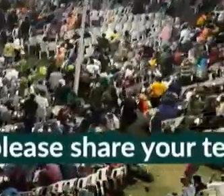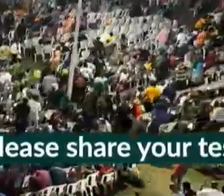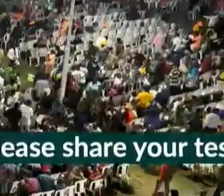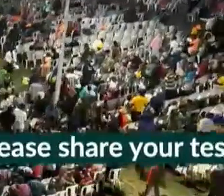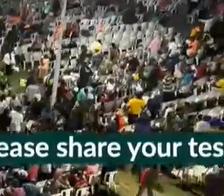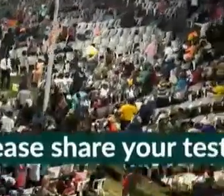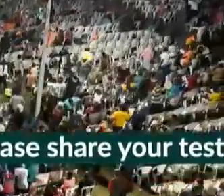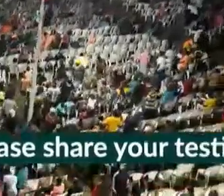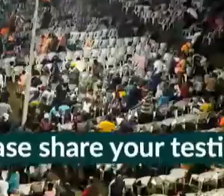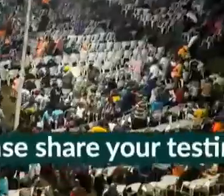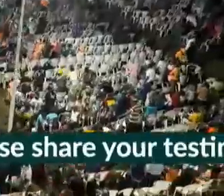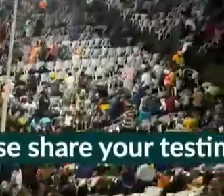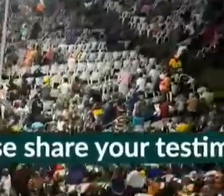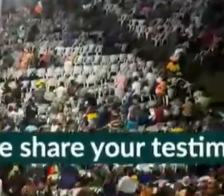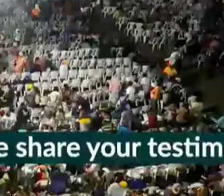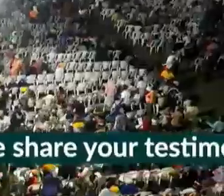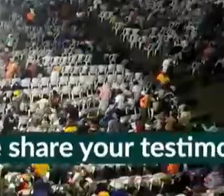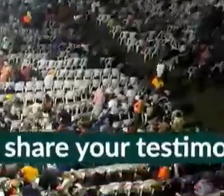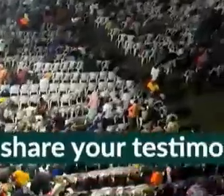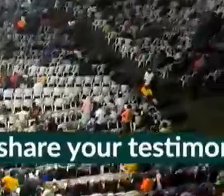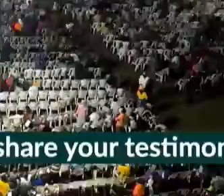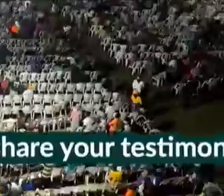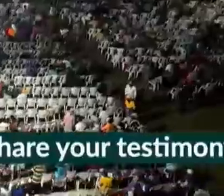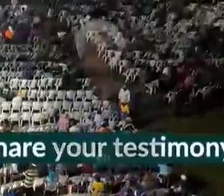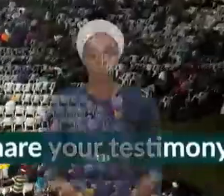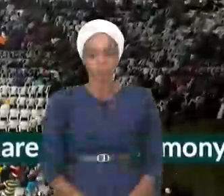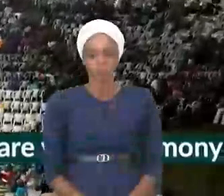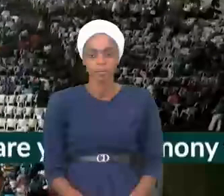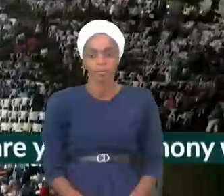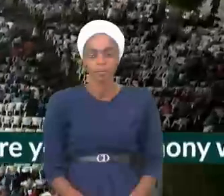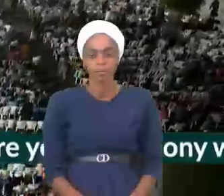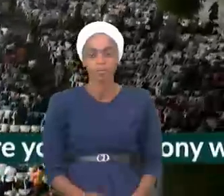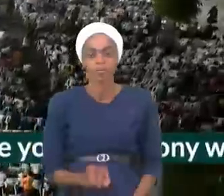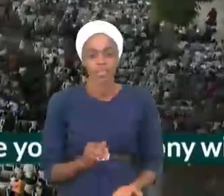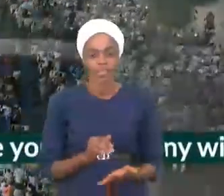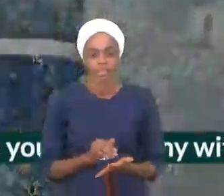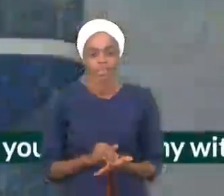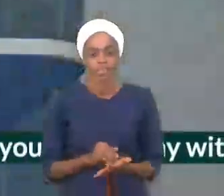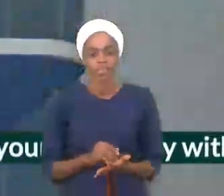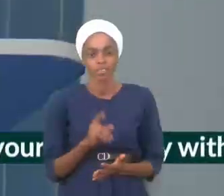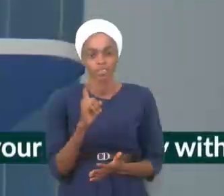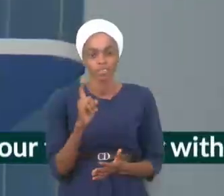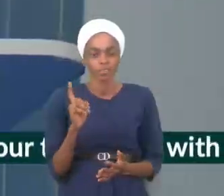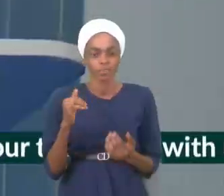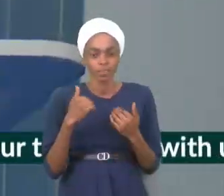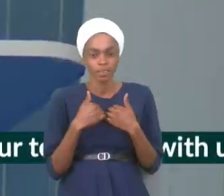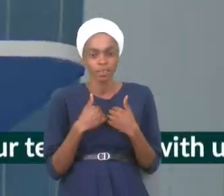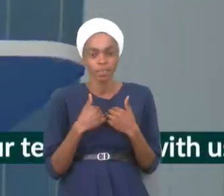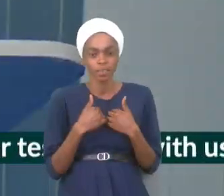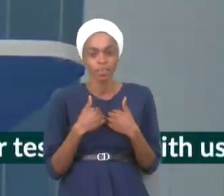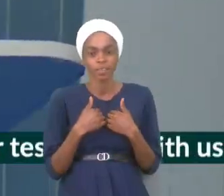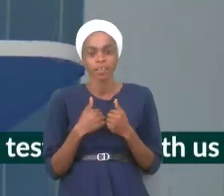Over and over you heard, in Jesus' name from our Father in the Lord. No problem can withstand that name.